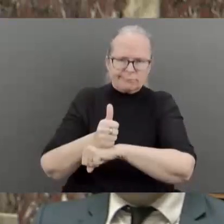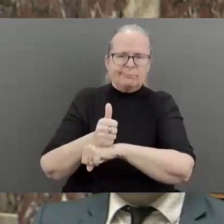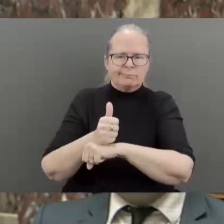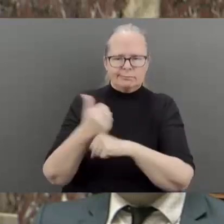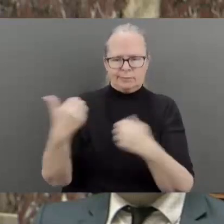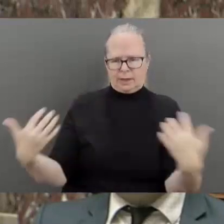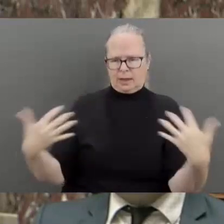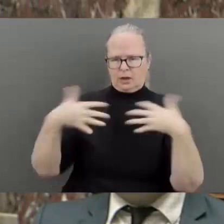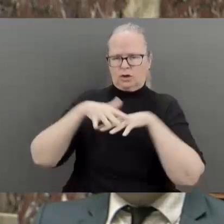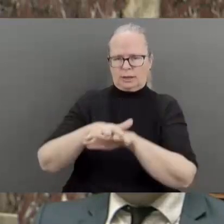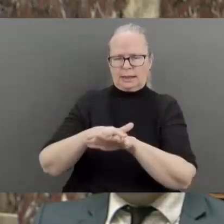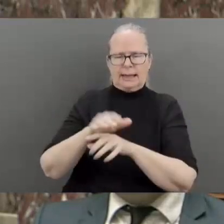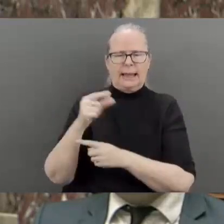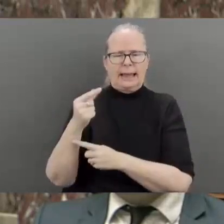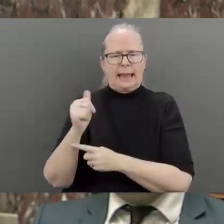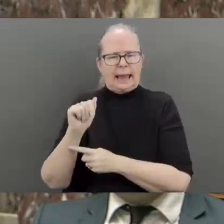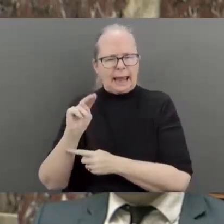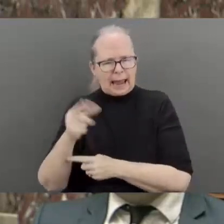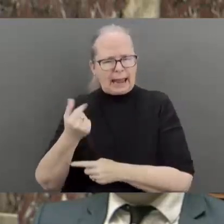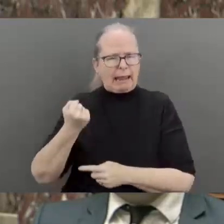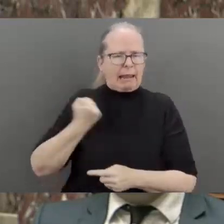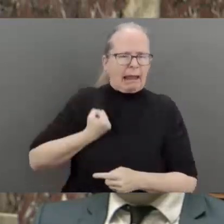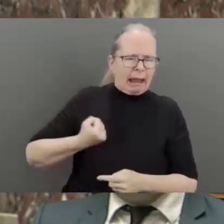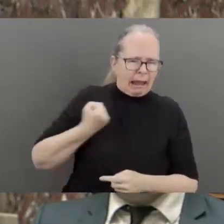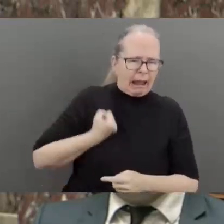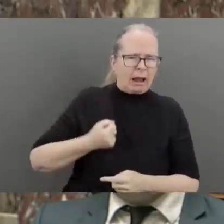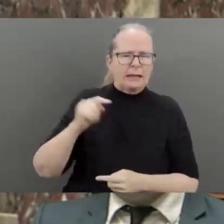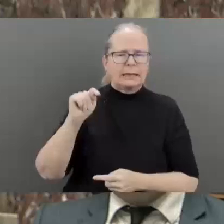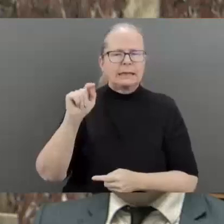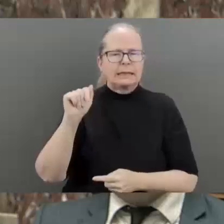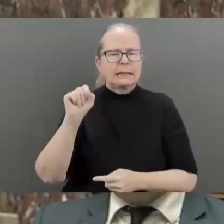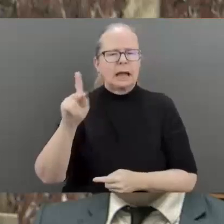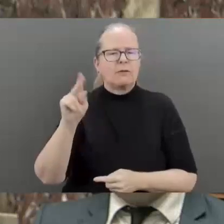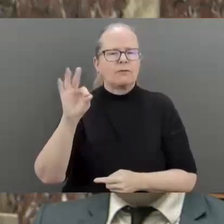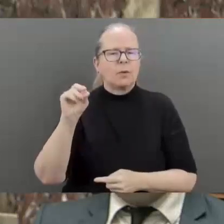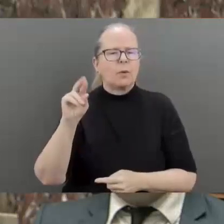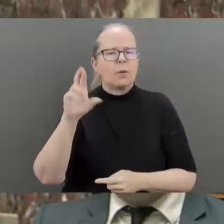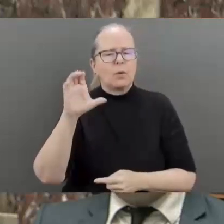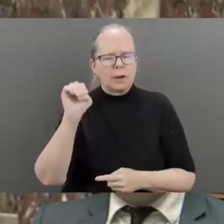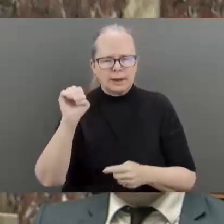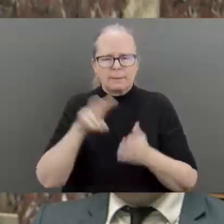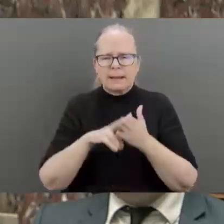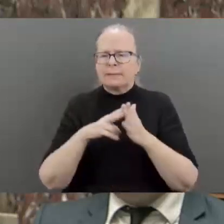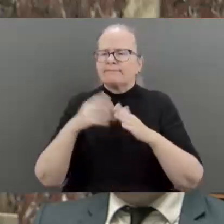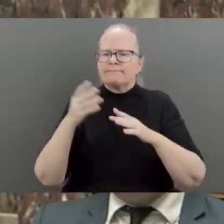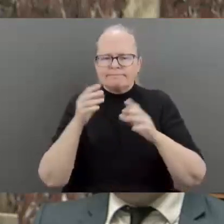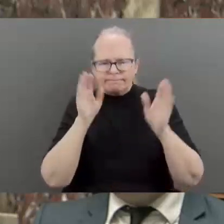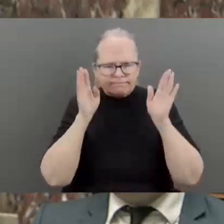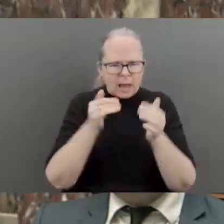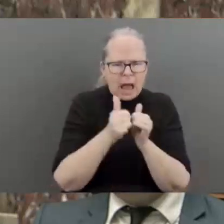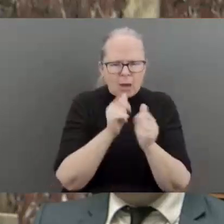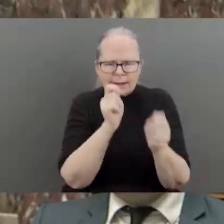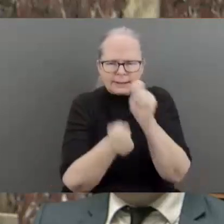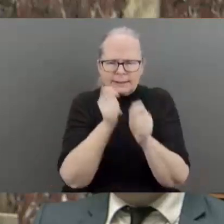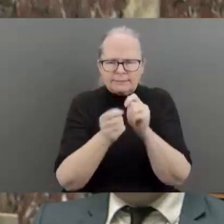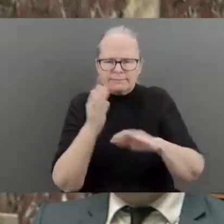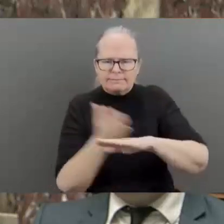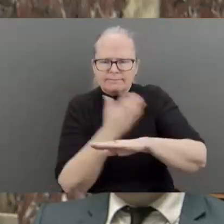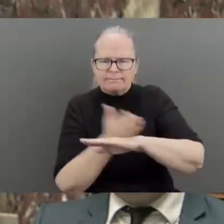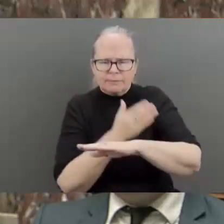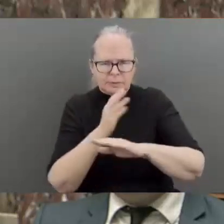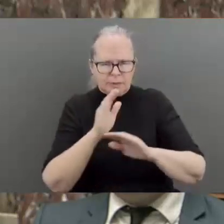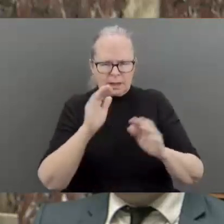of these offenses are money laundering and organized crime. We're prioritizing